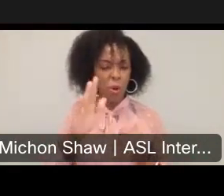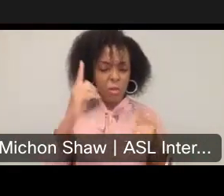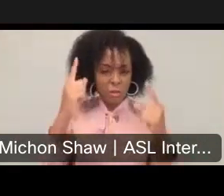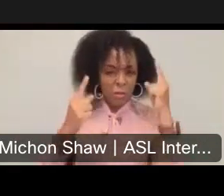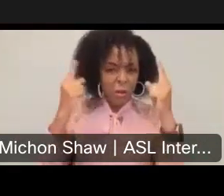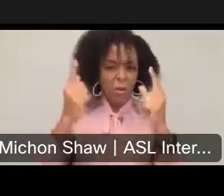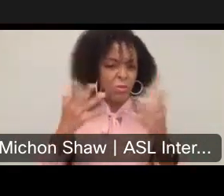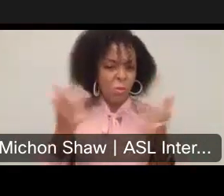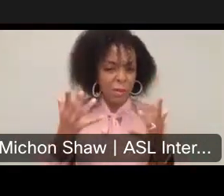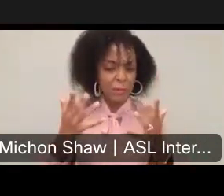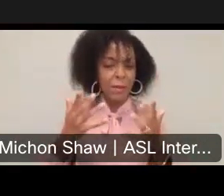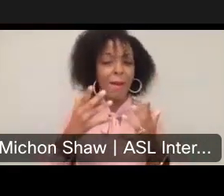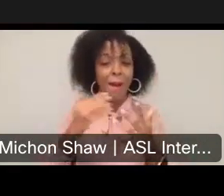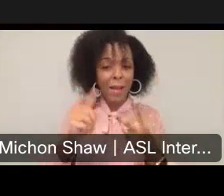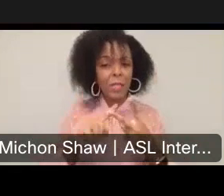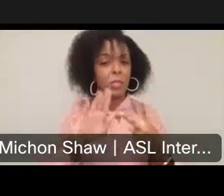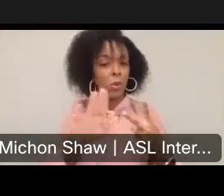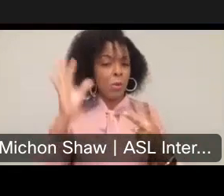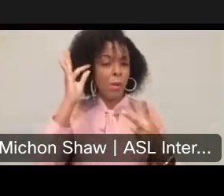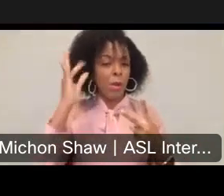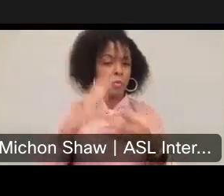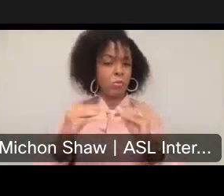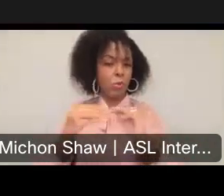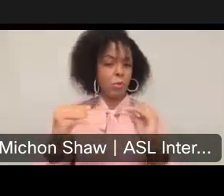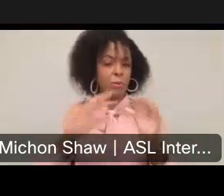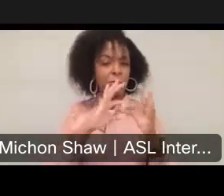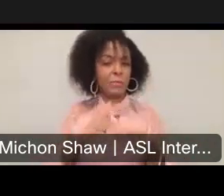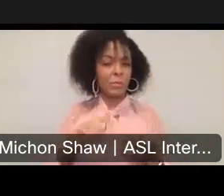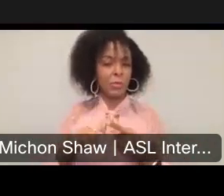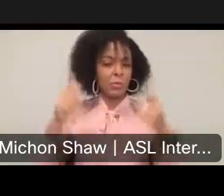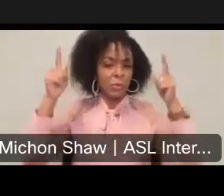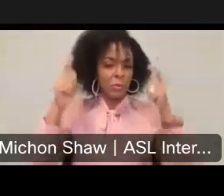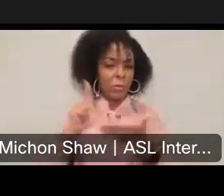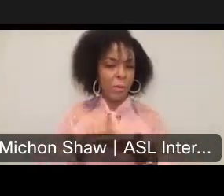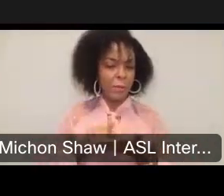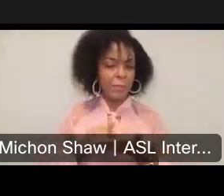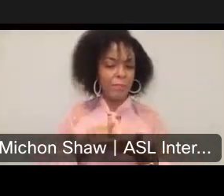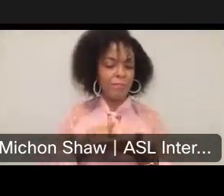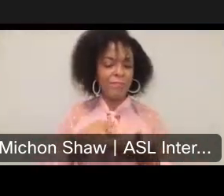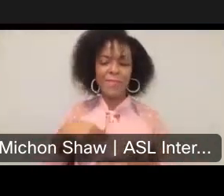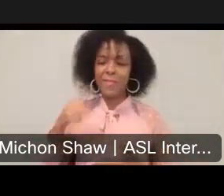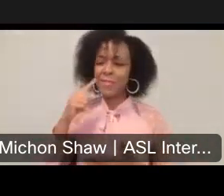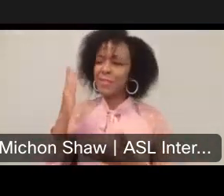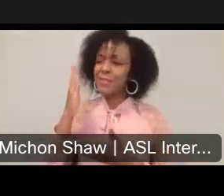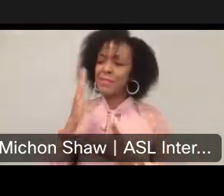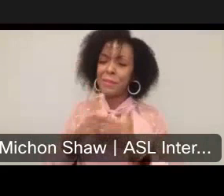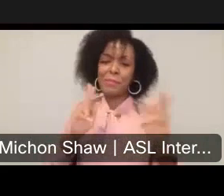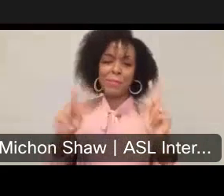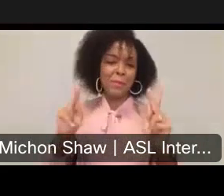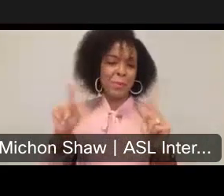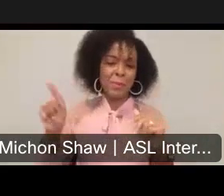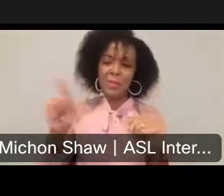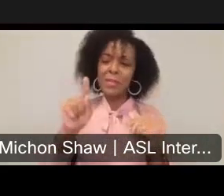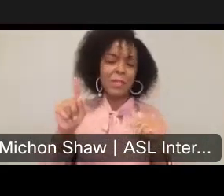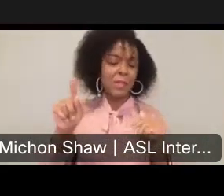that ties to the Crown Act? I think sometimes people don't understand how to treat other people. Now, I was horrified when